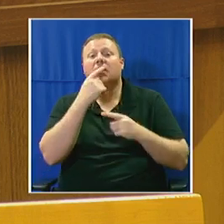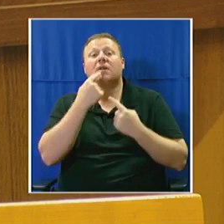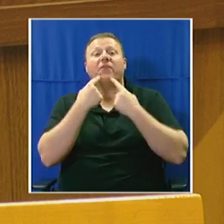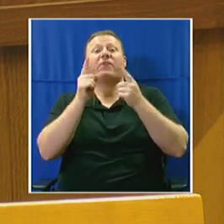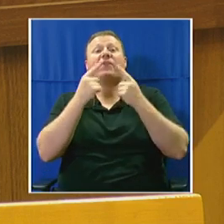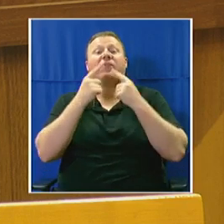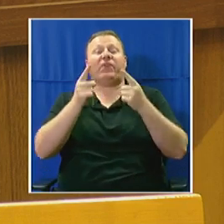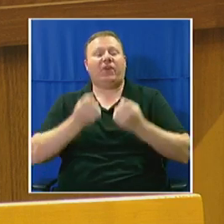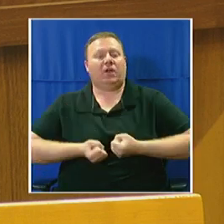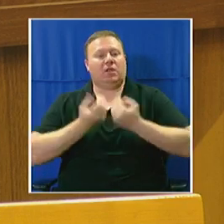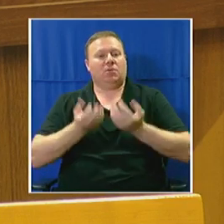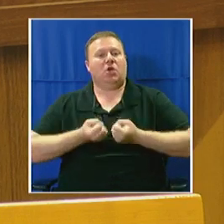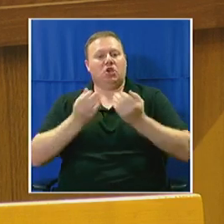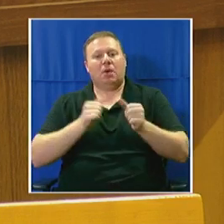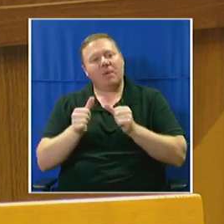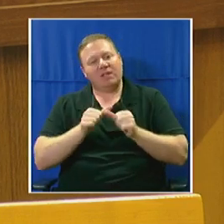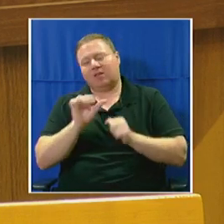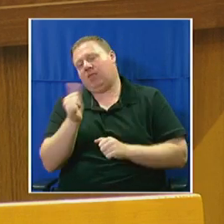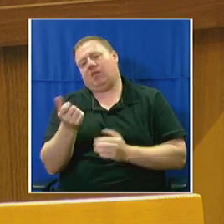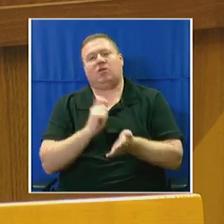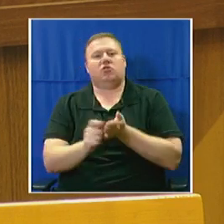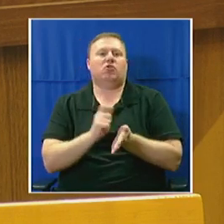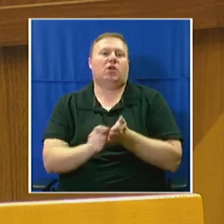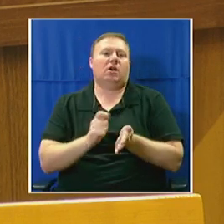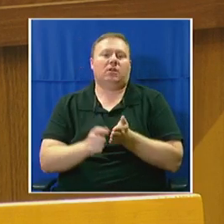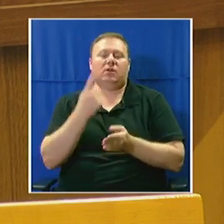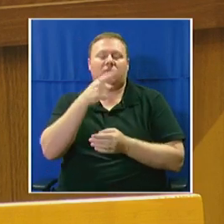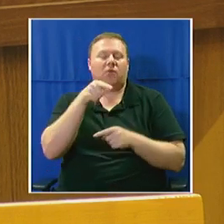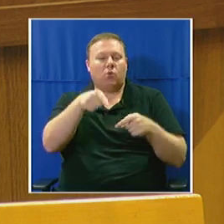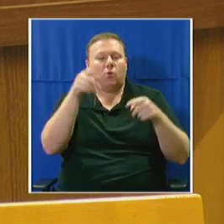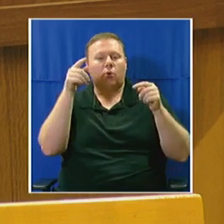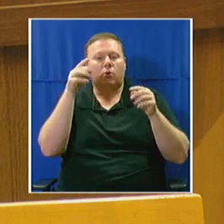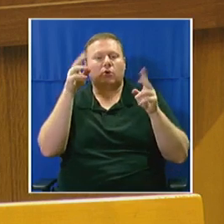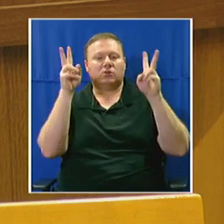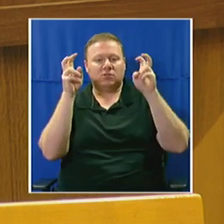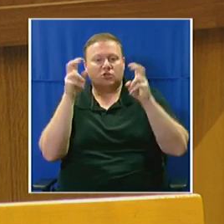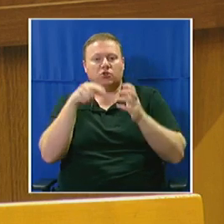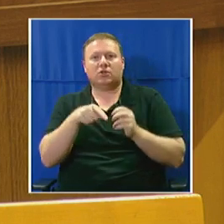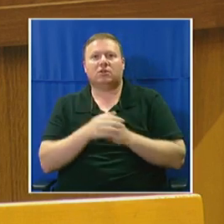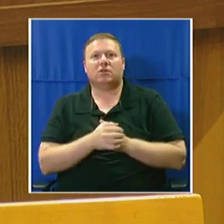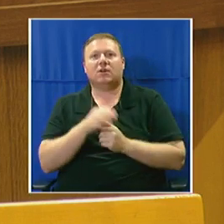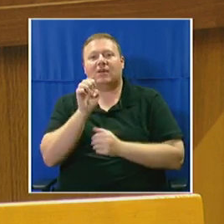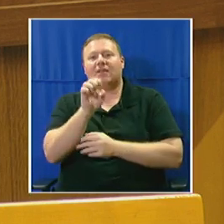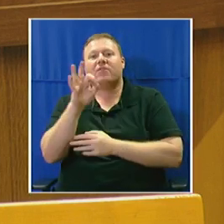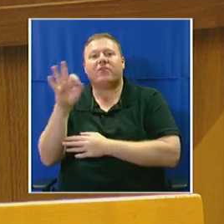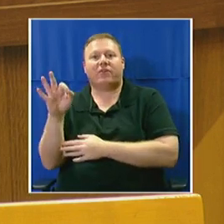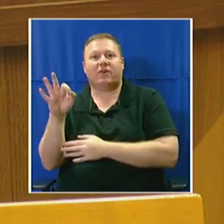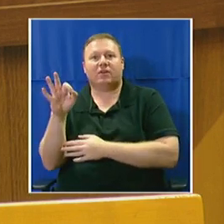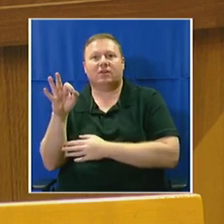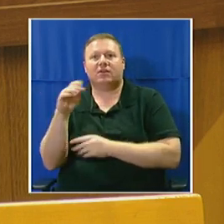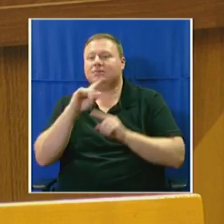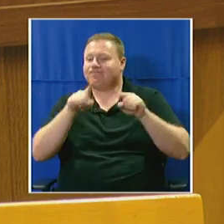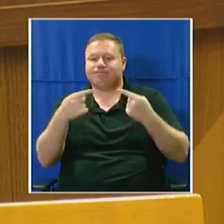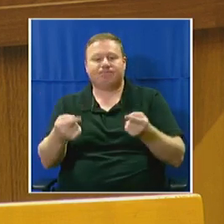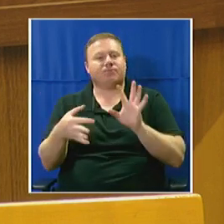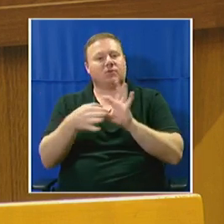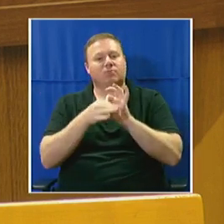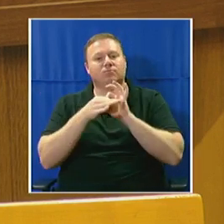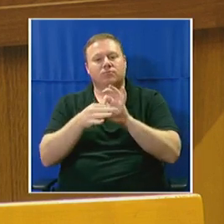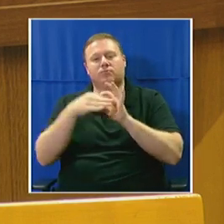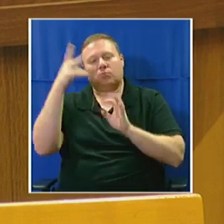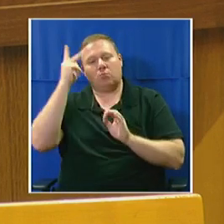written word and not Elevate the spoken word the people are spoke word the people are a